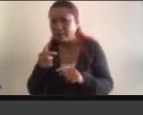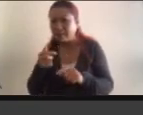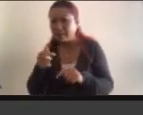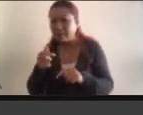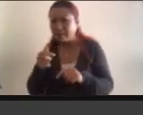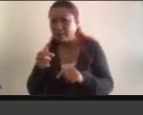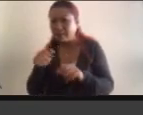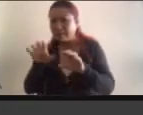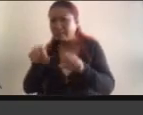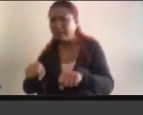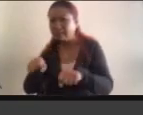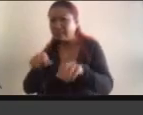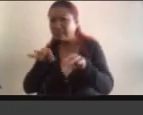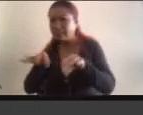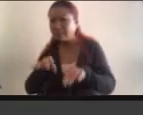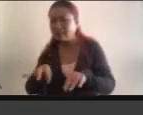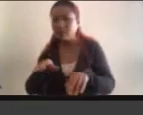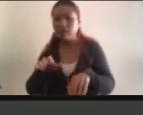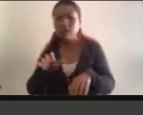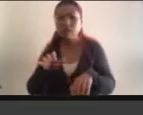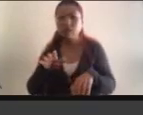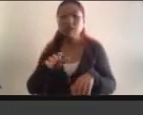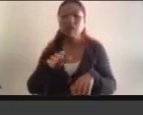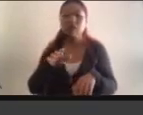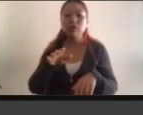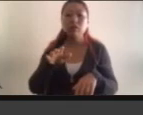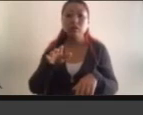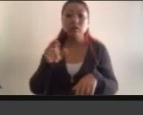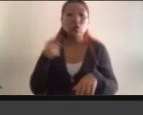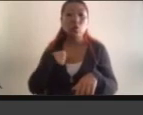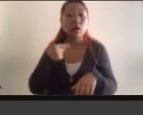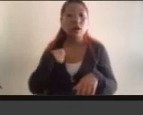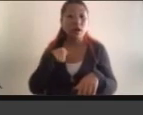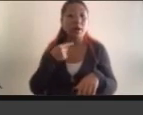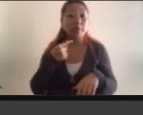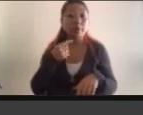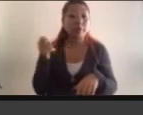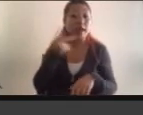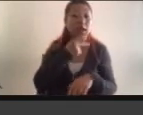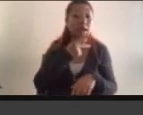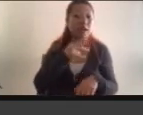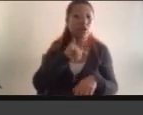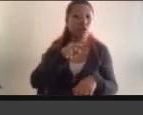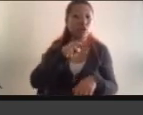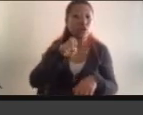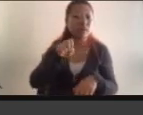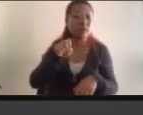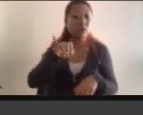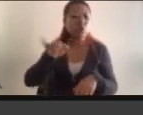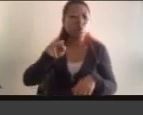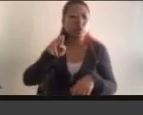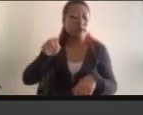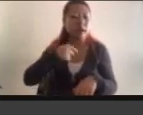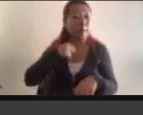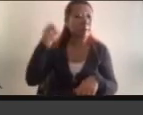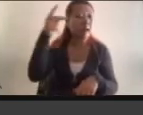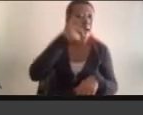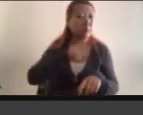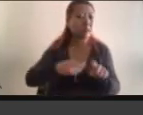that here in the future. Oh, I am back. So there you are. I am back, but you're doing a great job, John. Just keep going and get Michelle